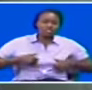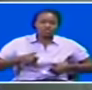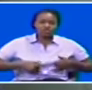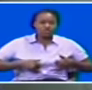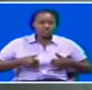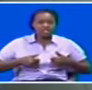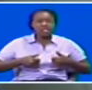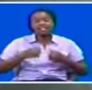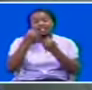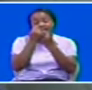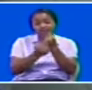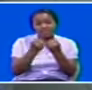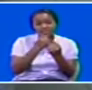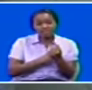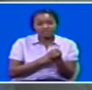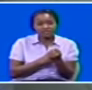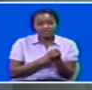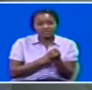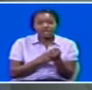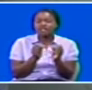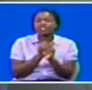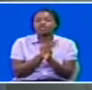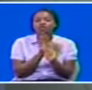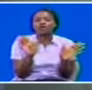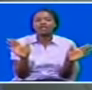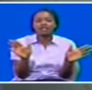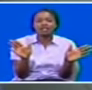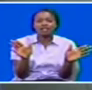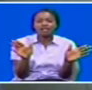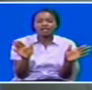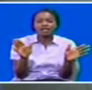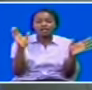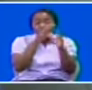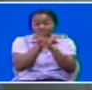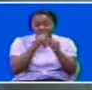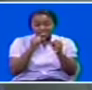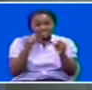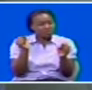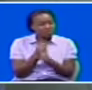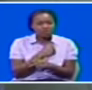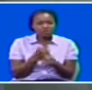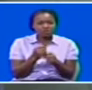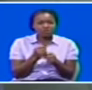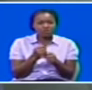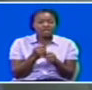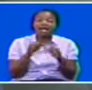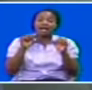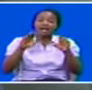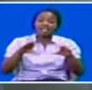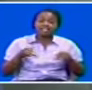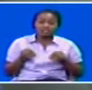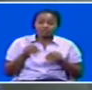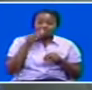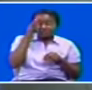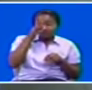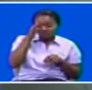proceeds. It is clear that what the president cannot countenance, the fact that the future